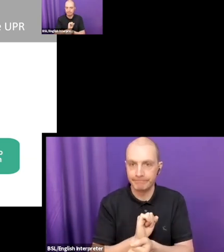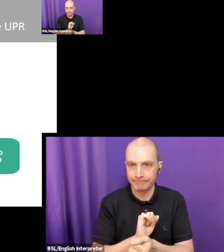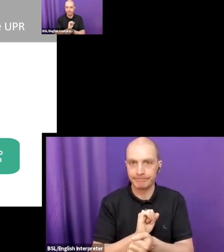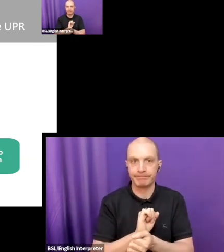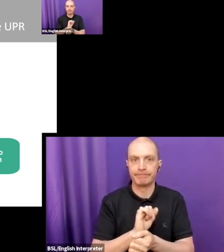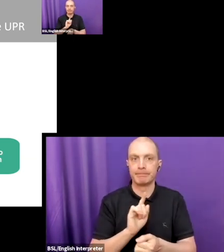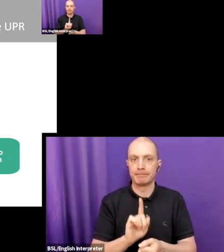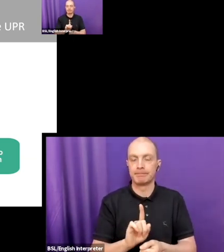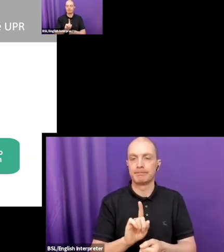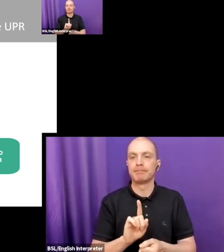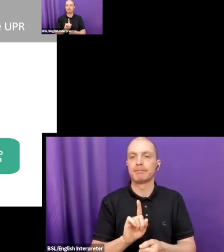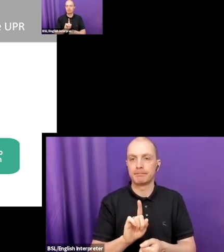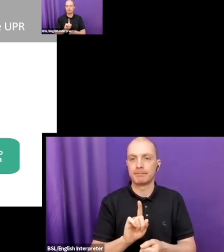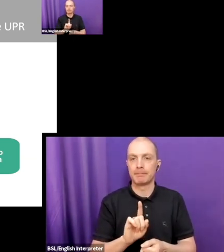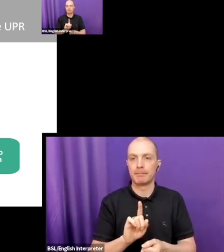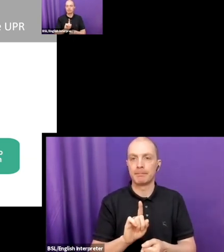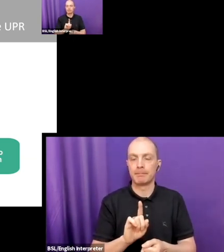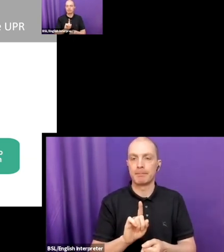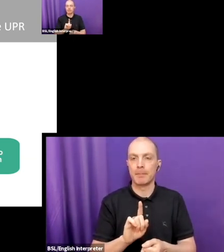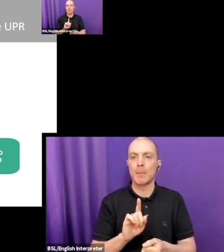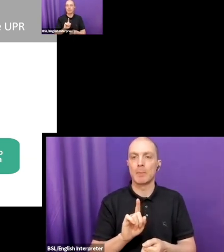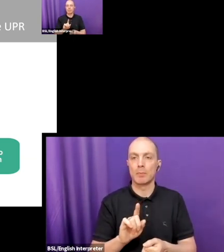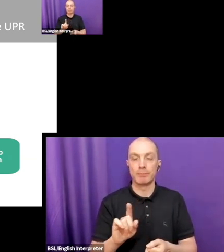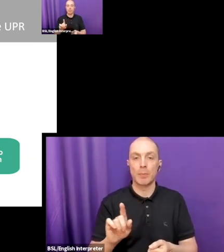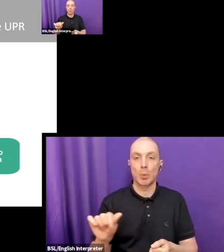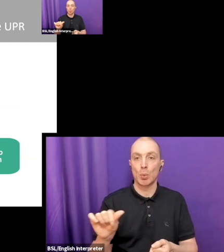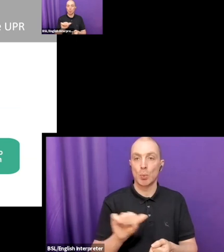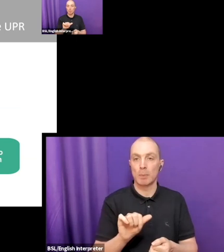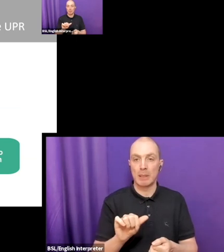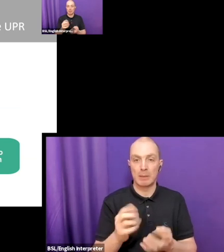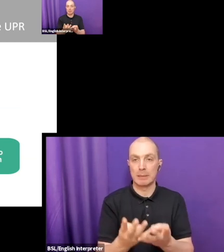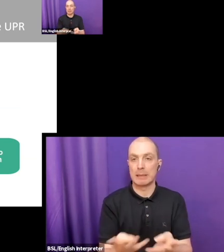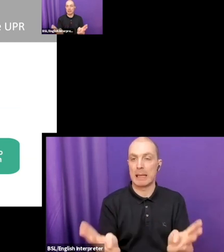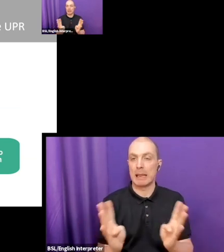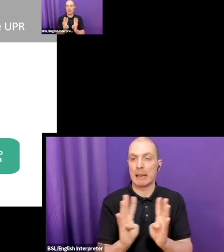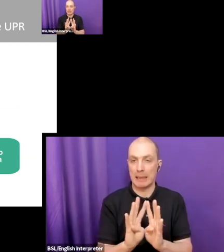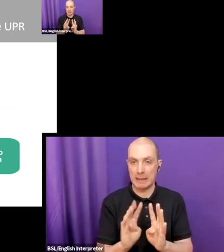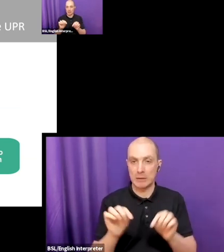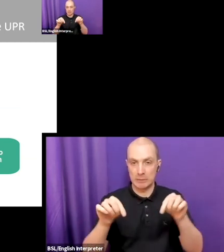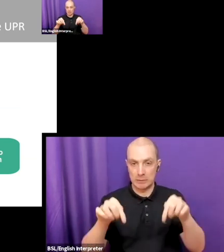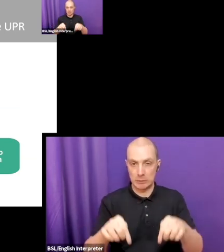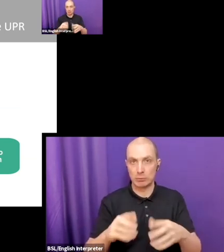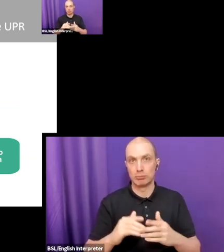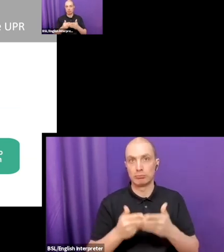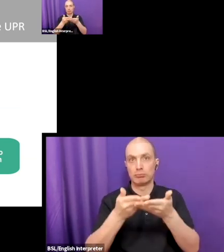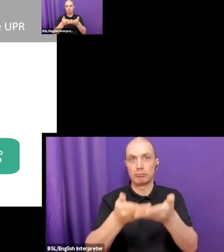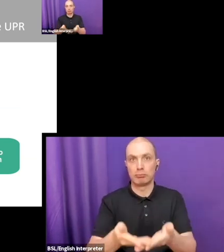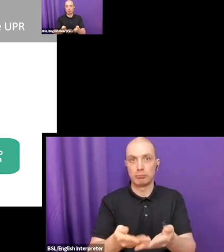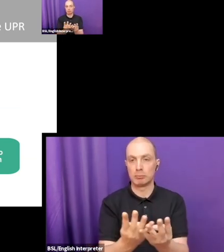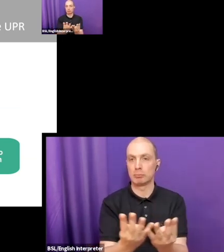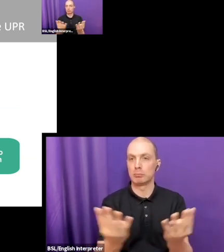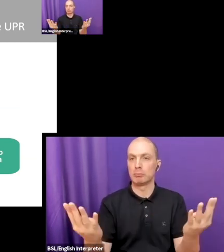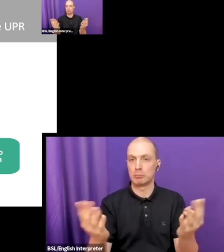of the state being reviewed coming to Geneva and presenting its report in front of the other diplomats of the